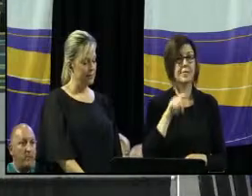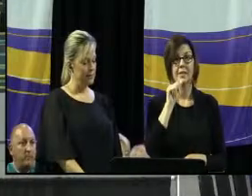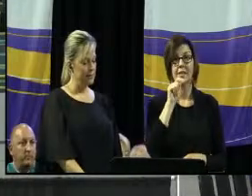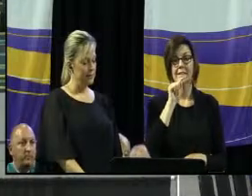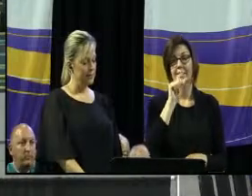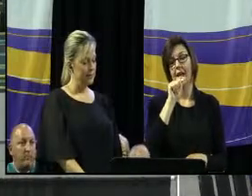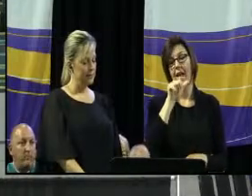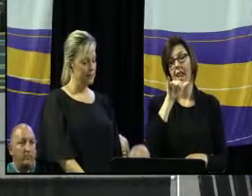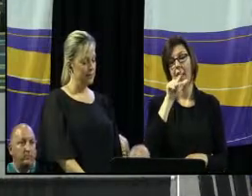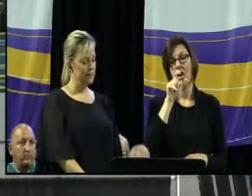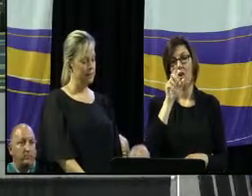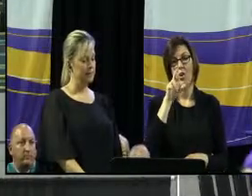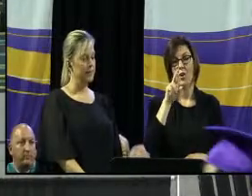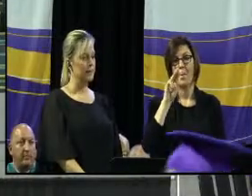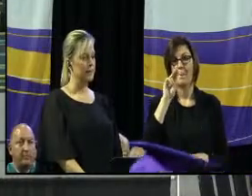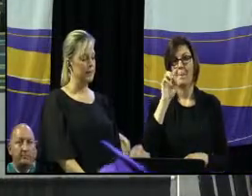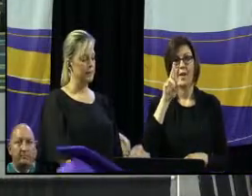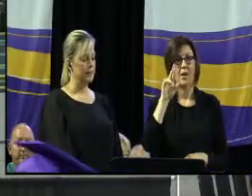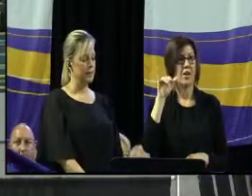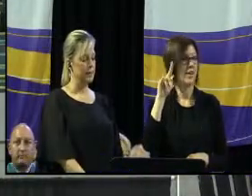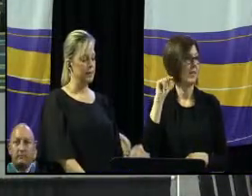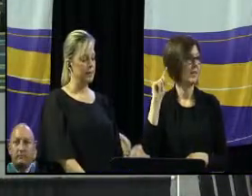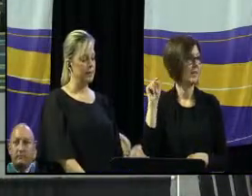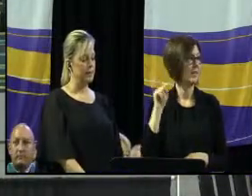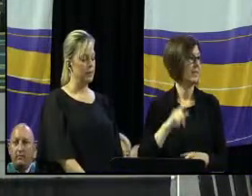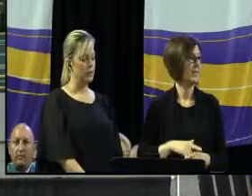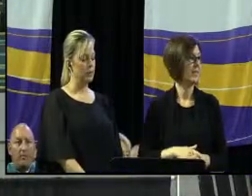Taylor Estasia Merritt.